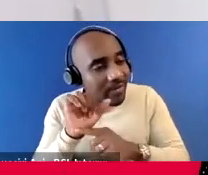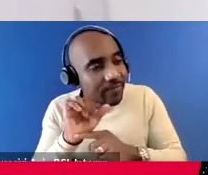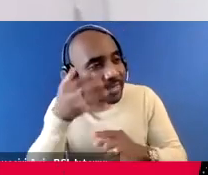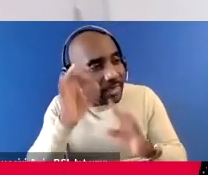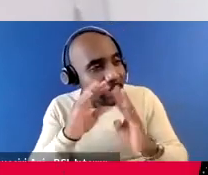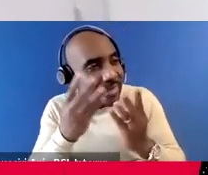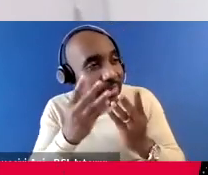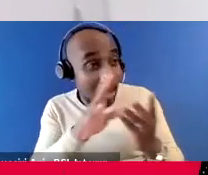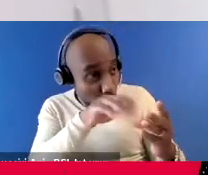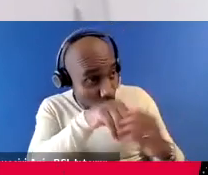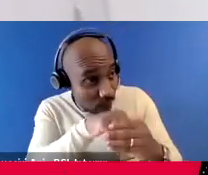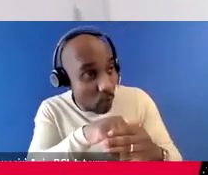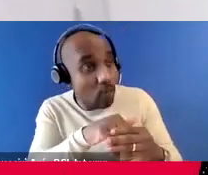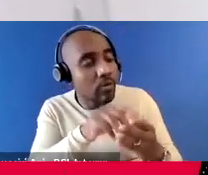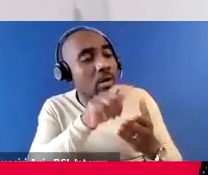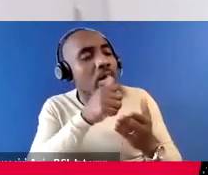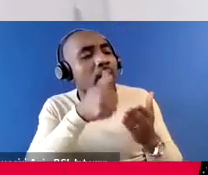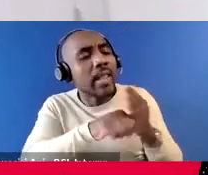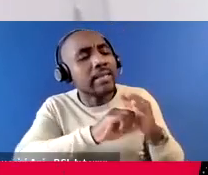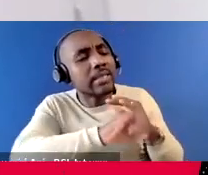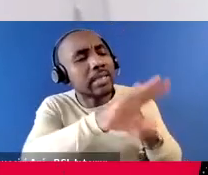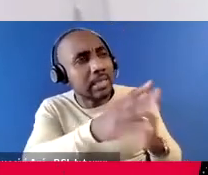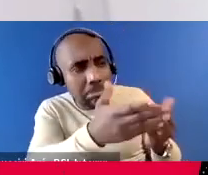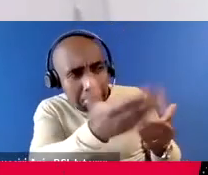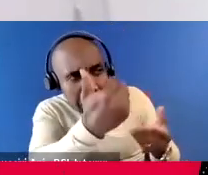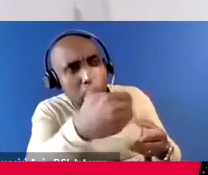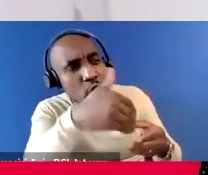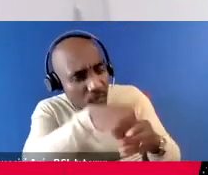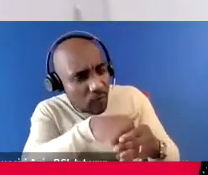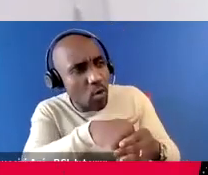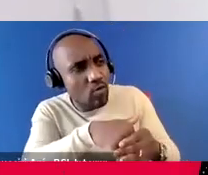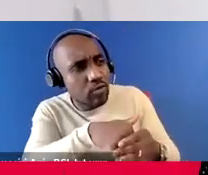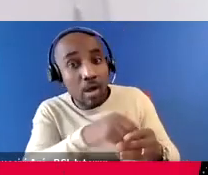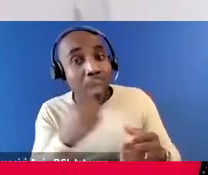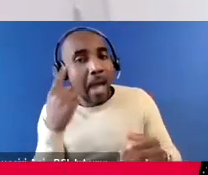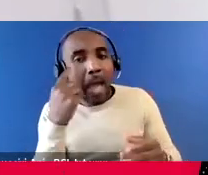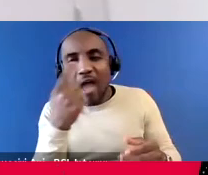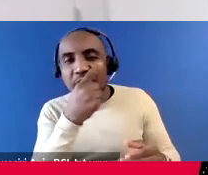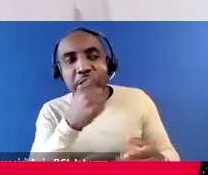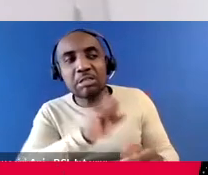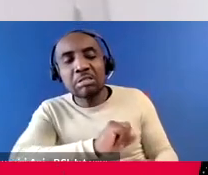really important. I think also